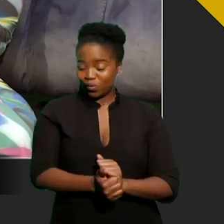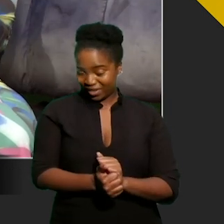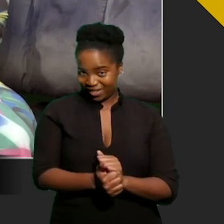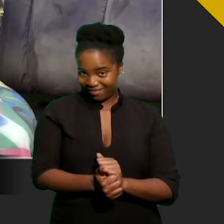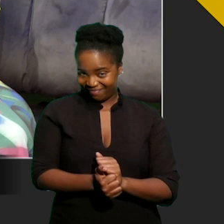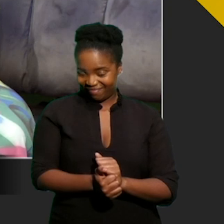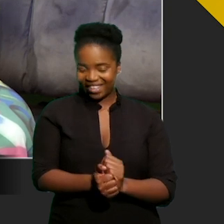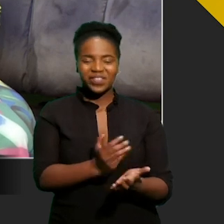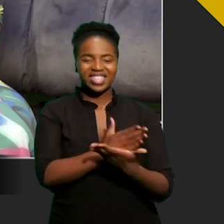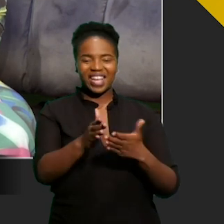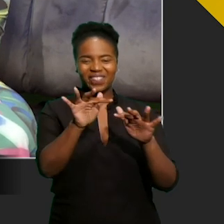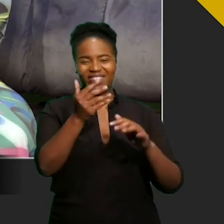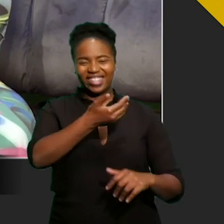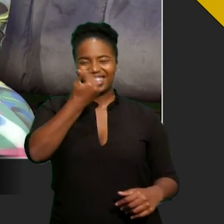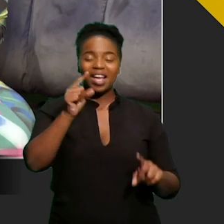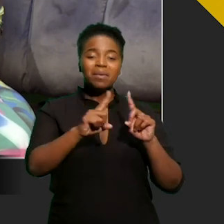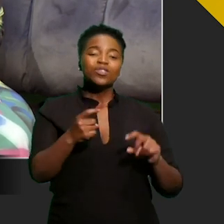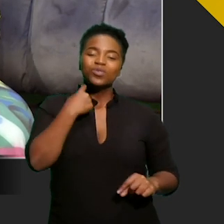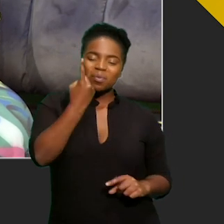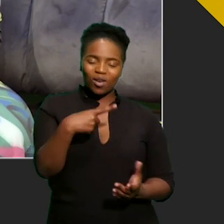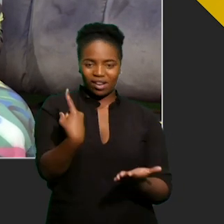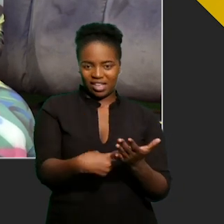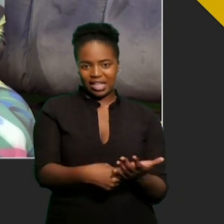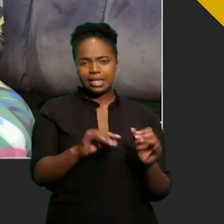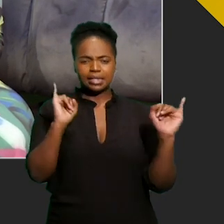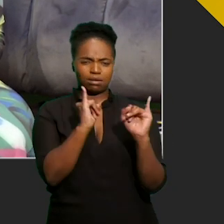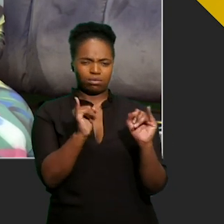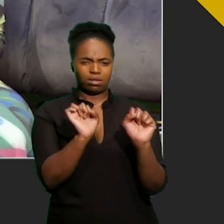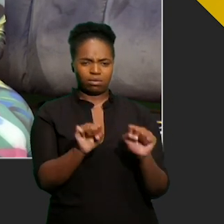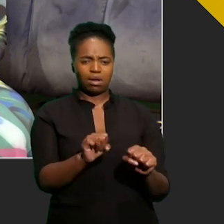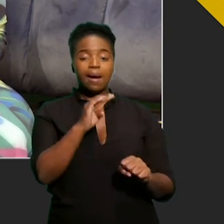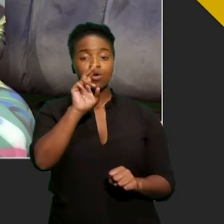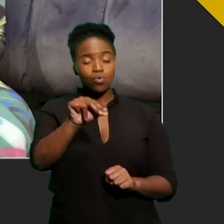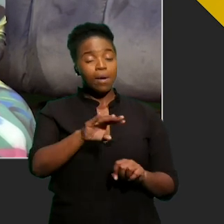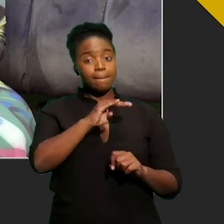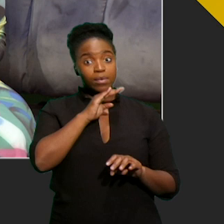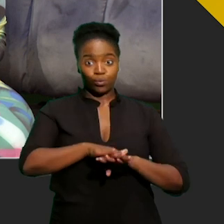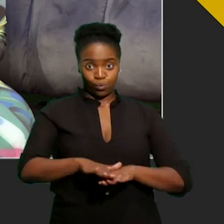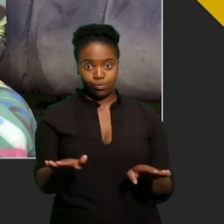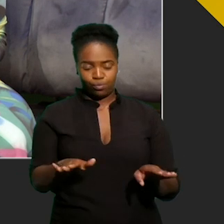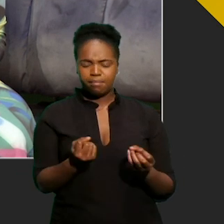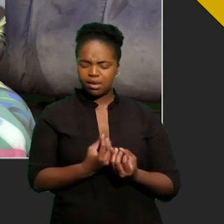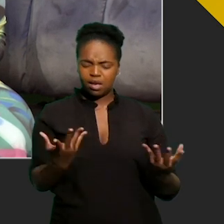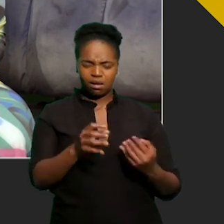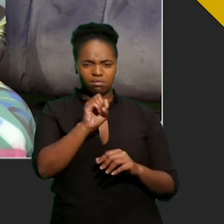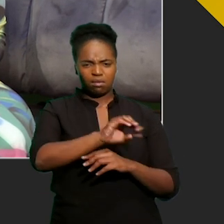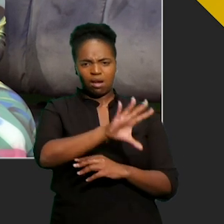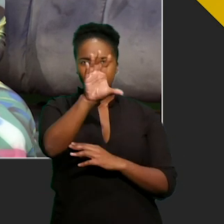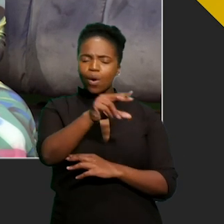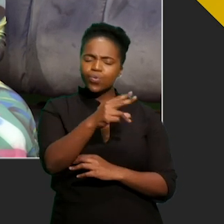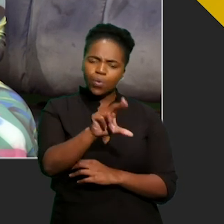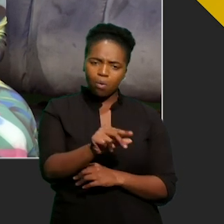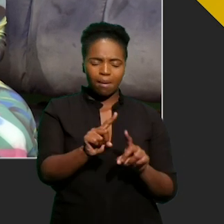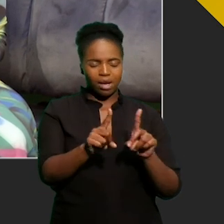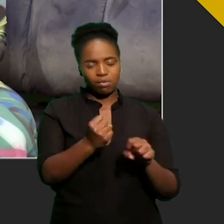sports. Okay. Yes. Yes. What no means no campaign. In South Africa, who've said it, but they've